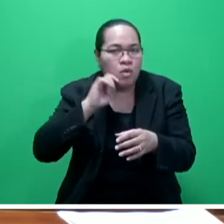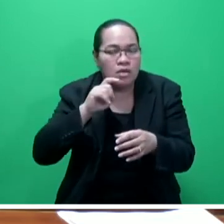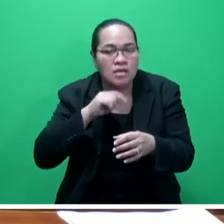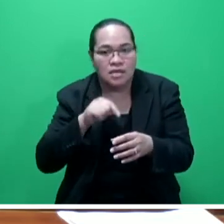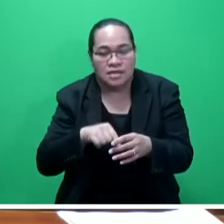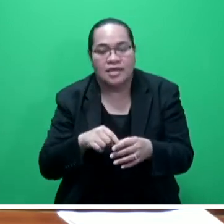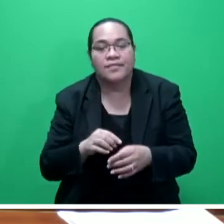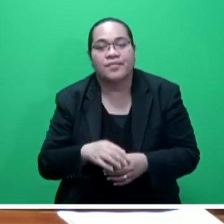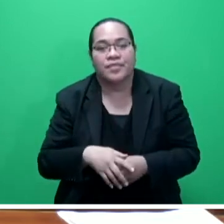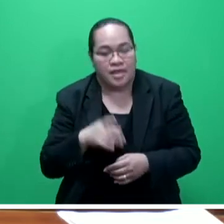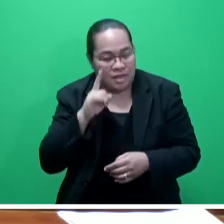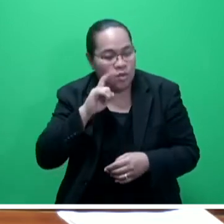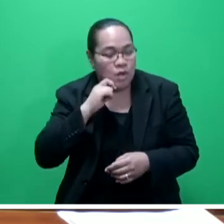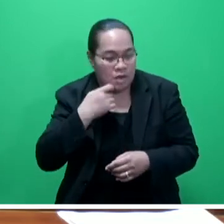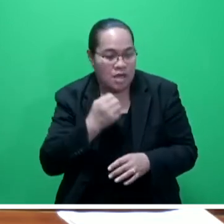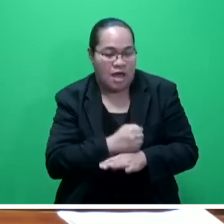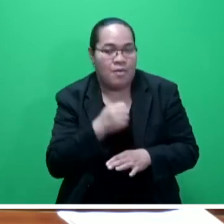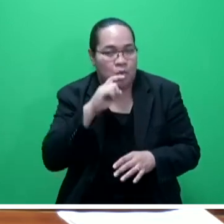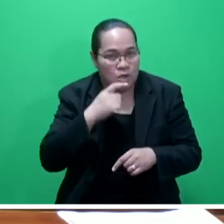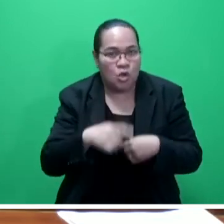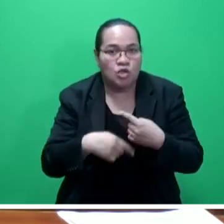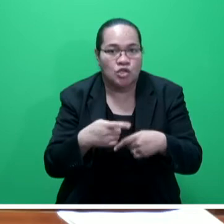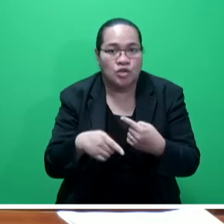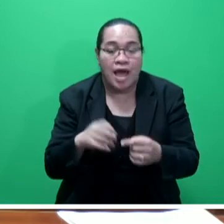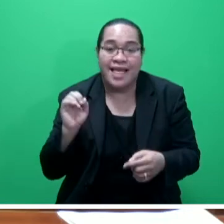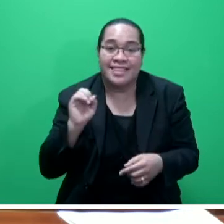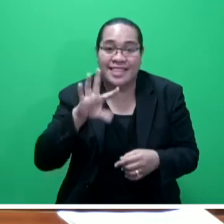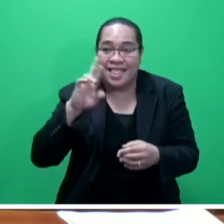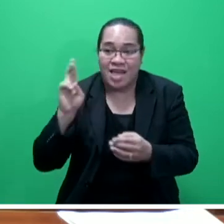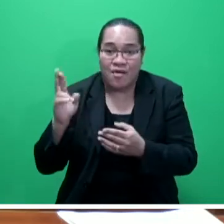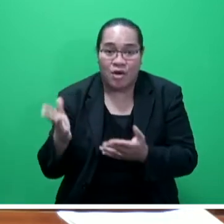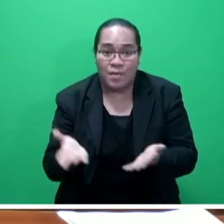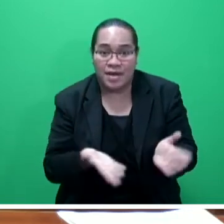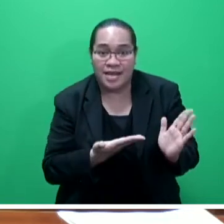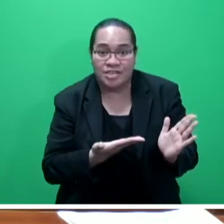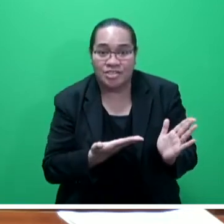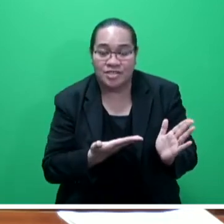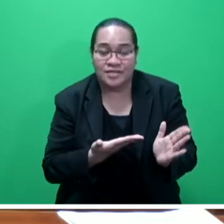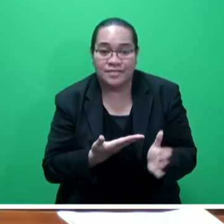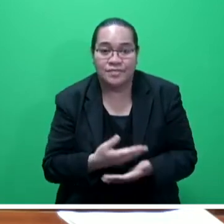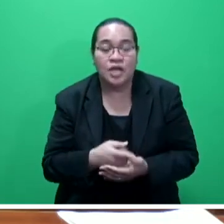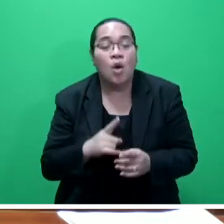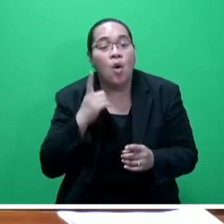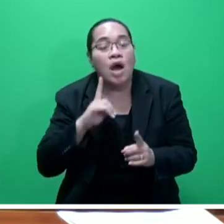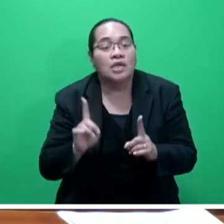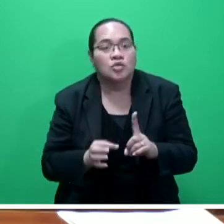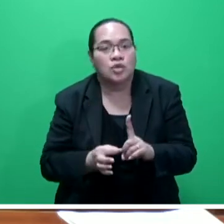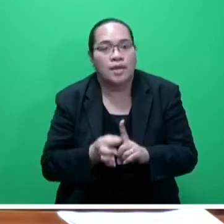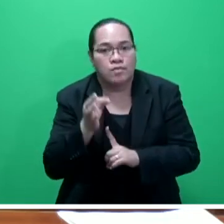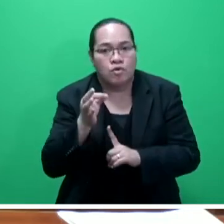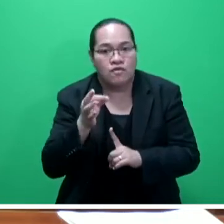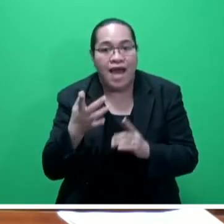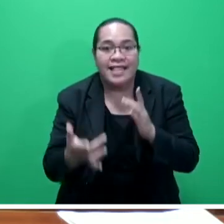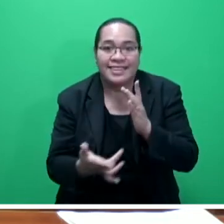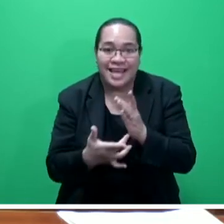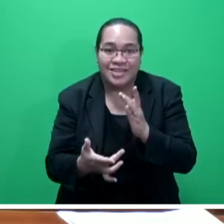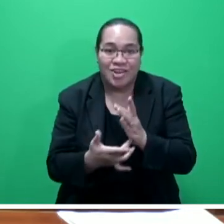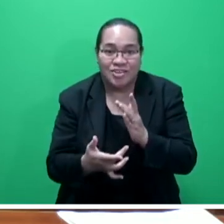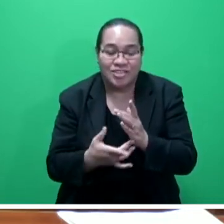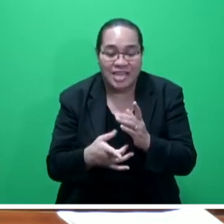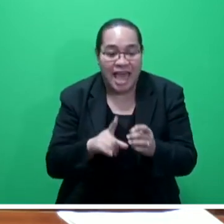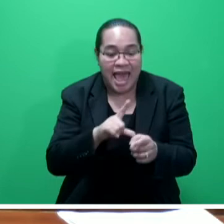something that you will continue to look at. On the 10th recommendation, Mr. Speaker, sir, to improve technology and